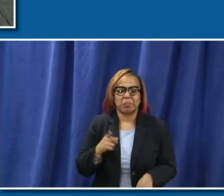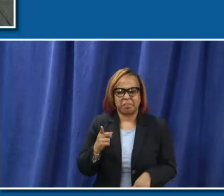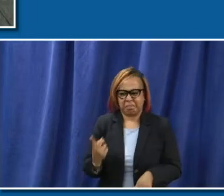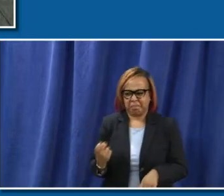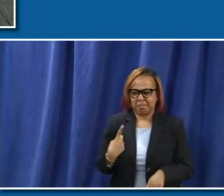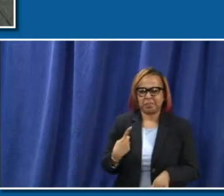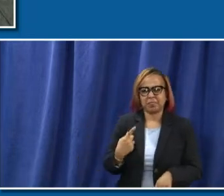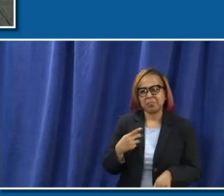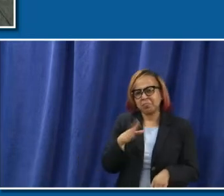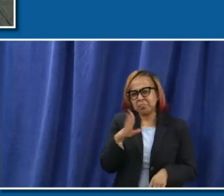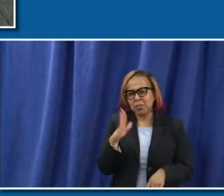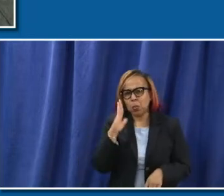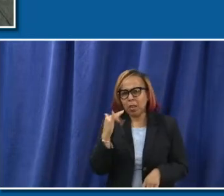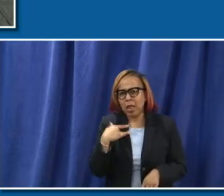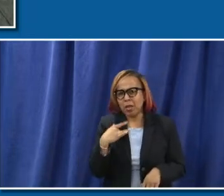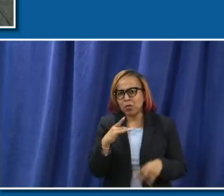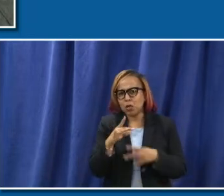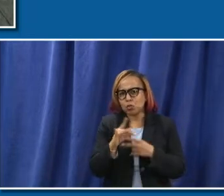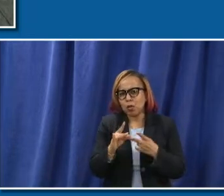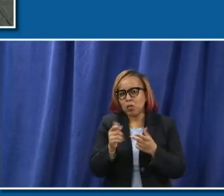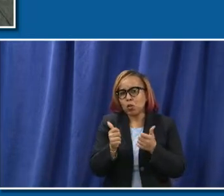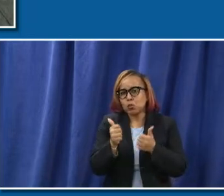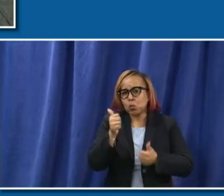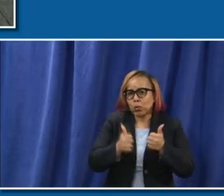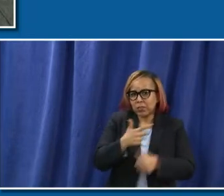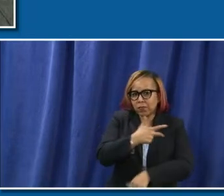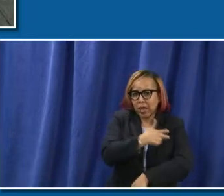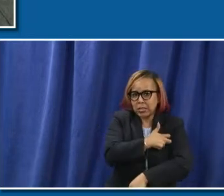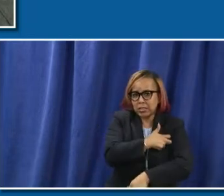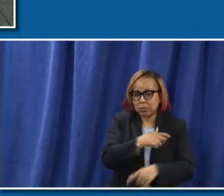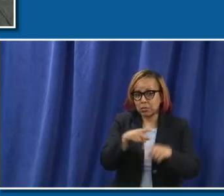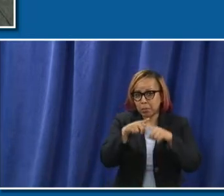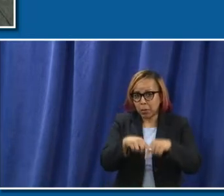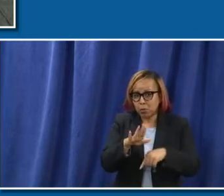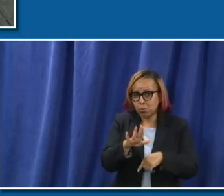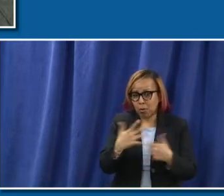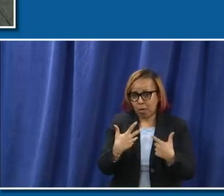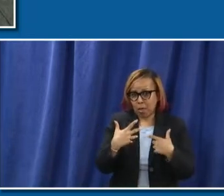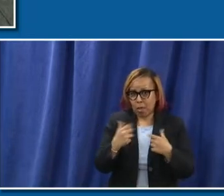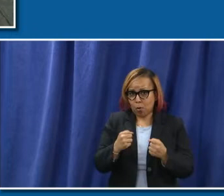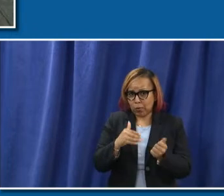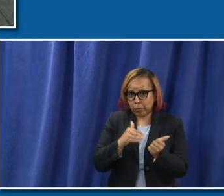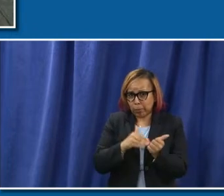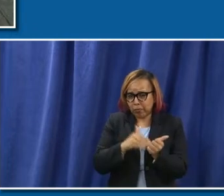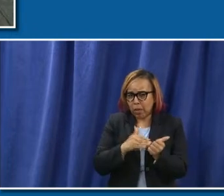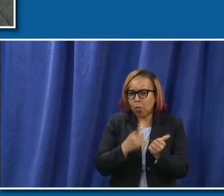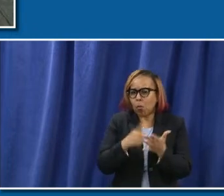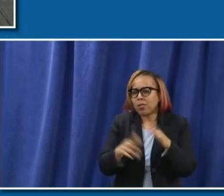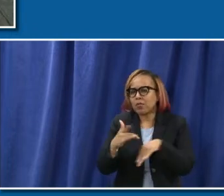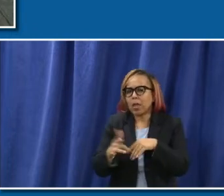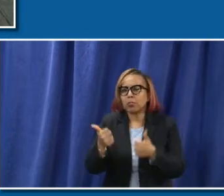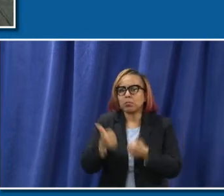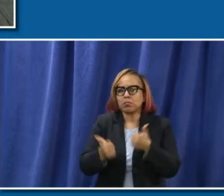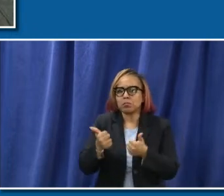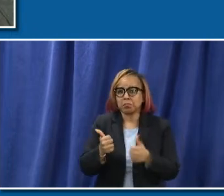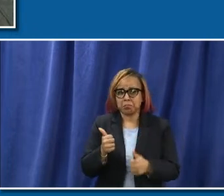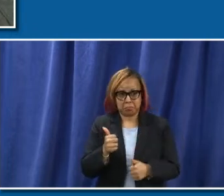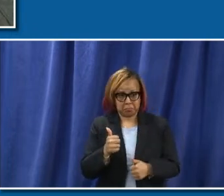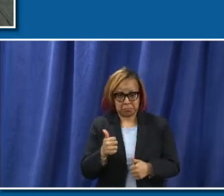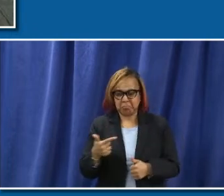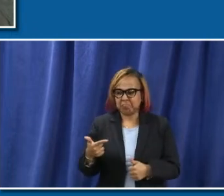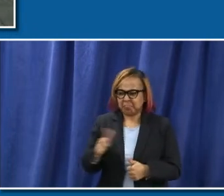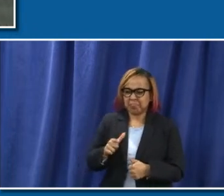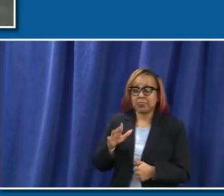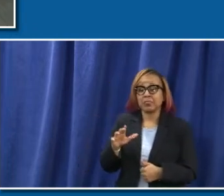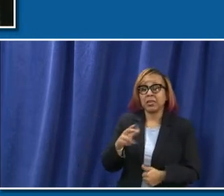is asking, will there be a choice to which vaccine you receive? Does it depend on your healthcare provider or what's available? Chris, do you want to start with that one?